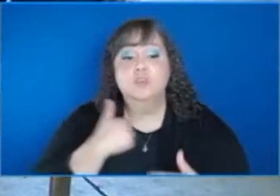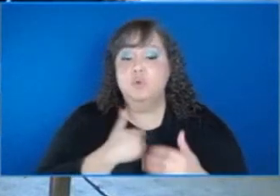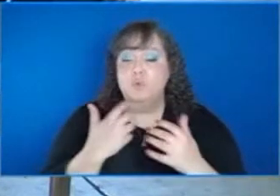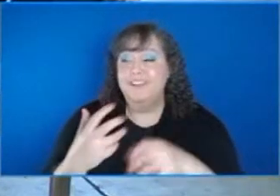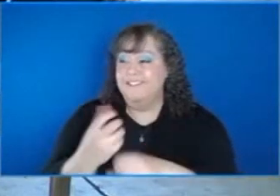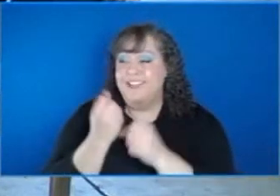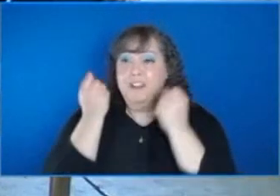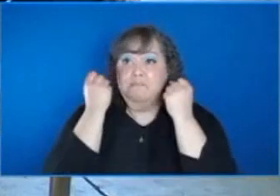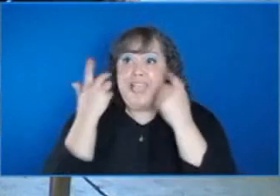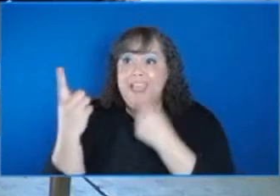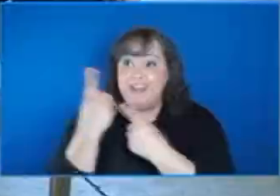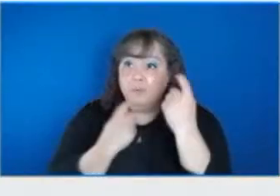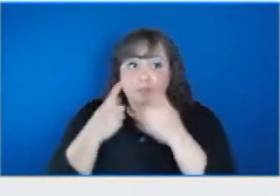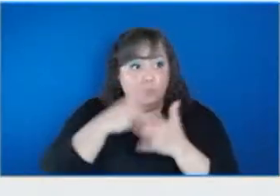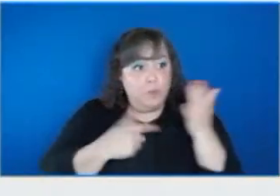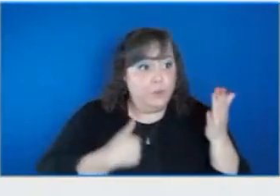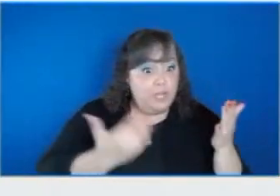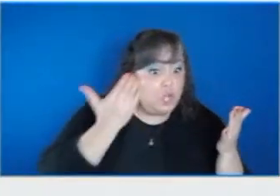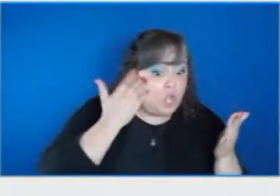asteroids?